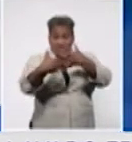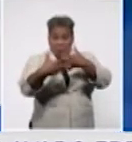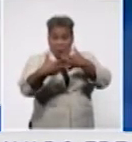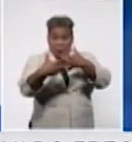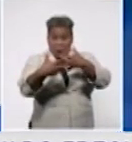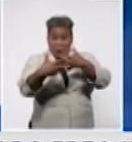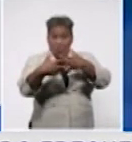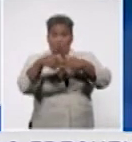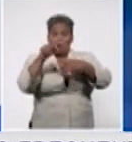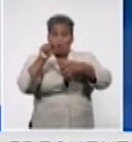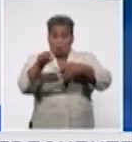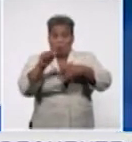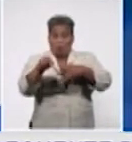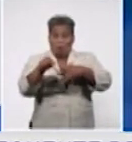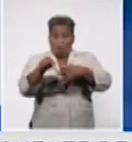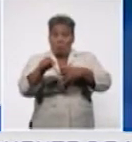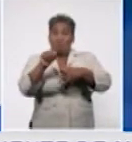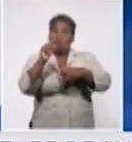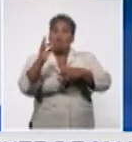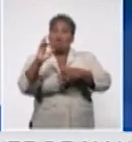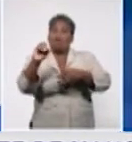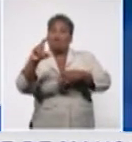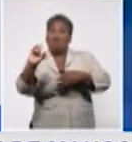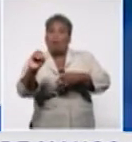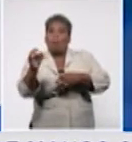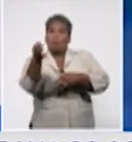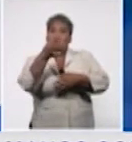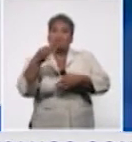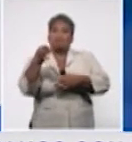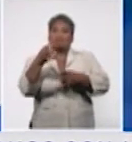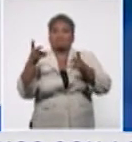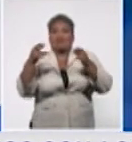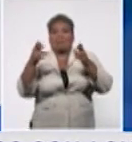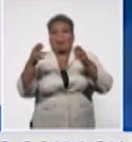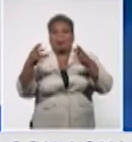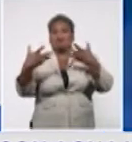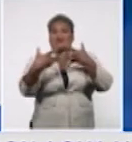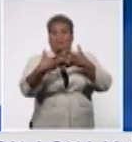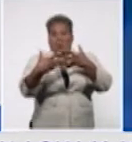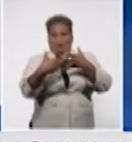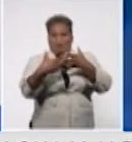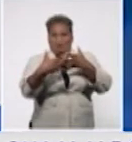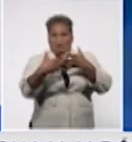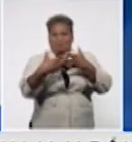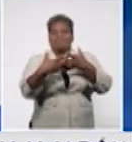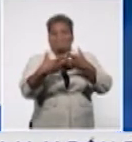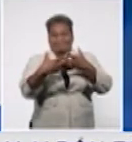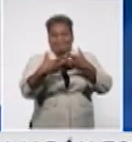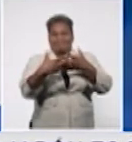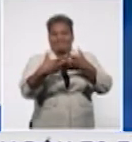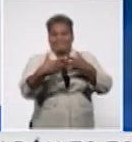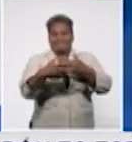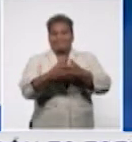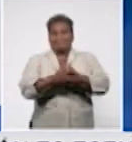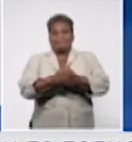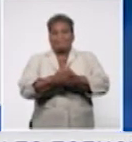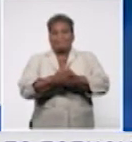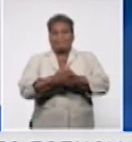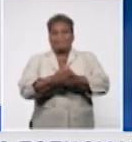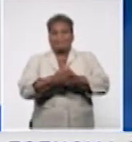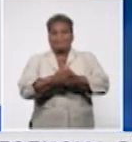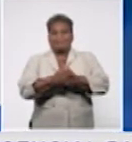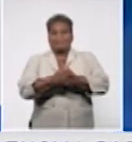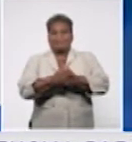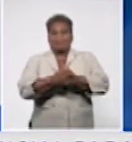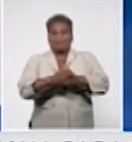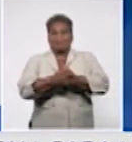Matanzas and 6 to Cárdenas municipality. However, the 4 patients from Matanzas are linked to the transmission event